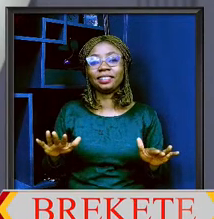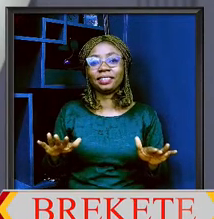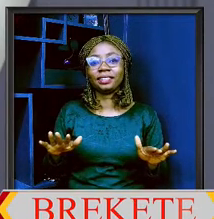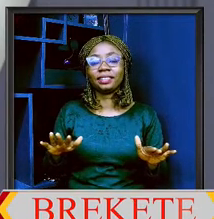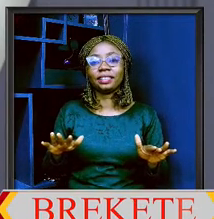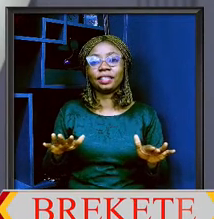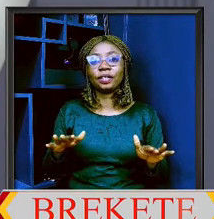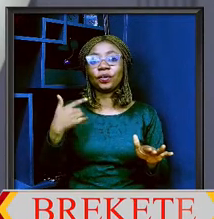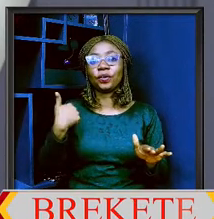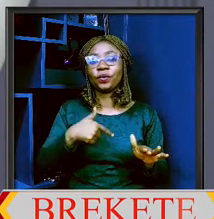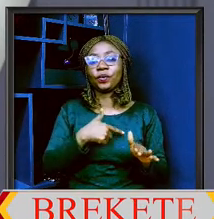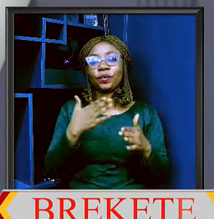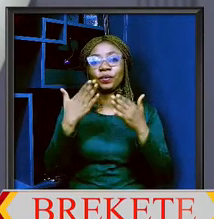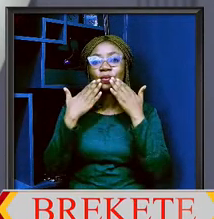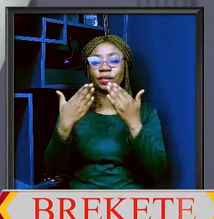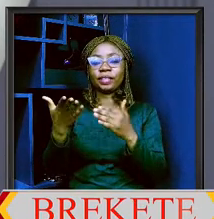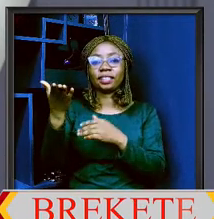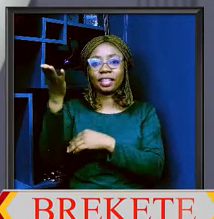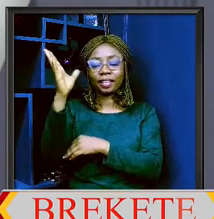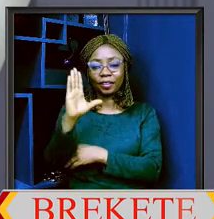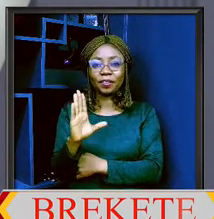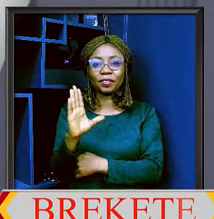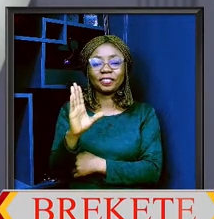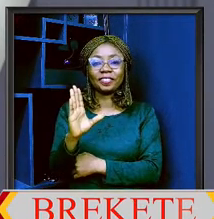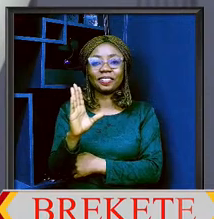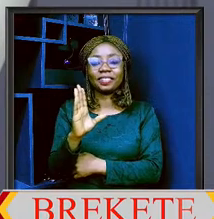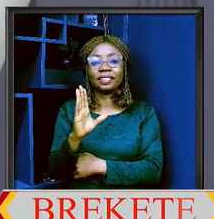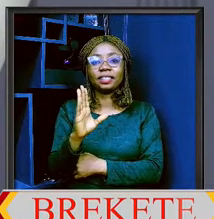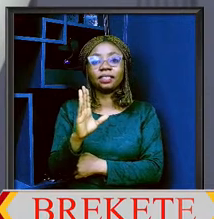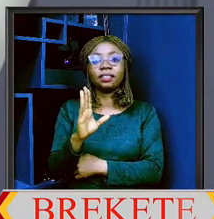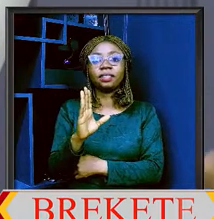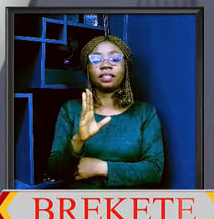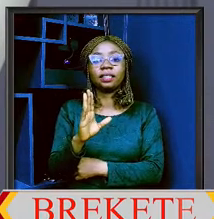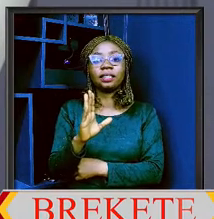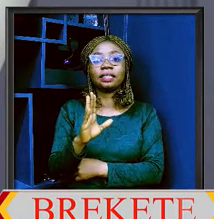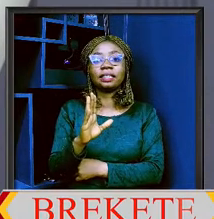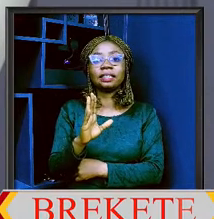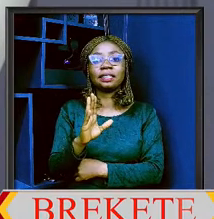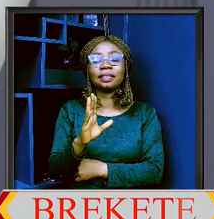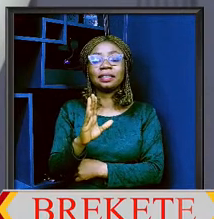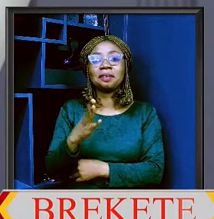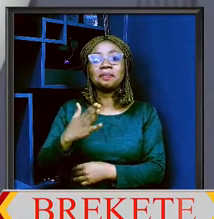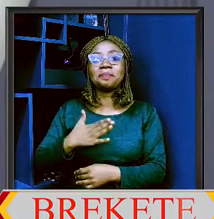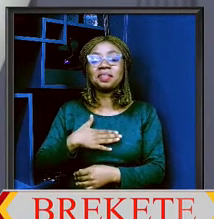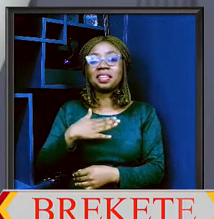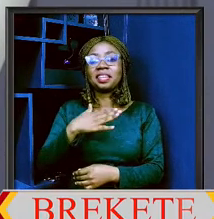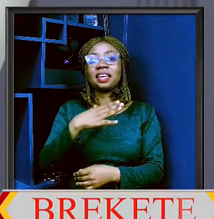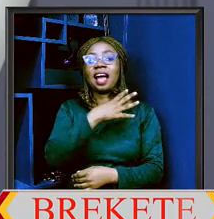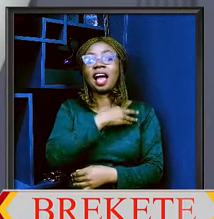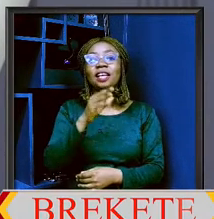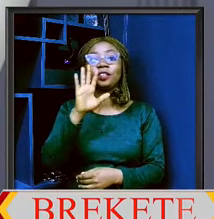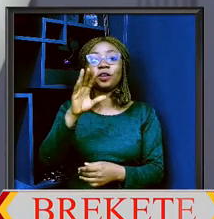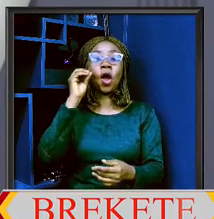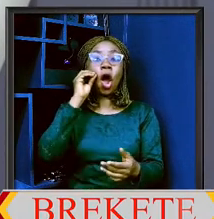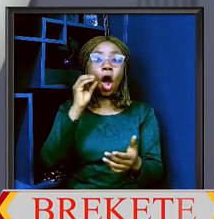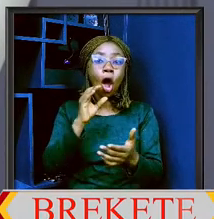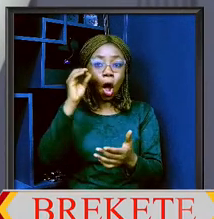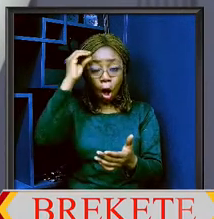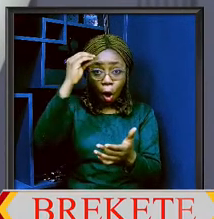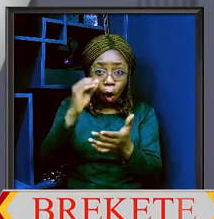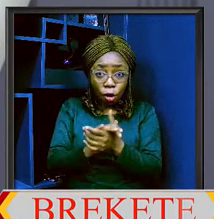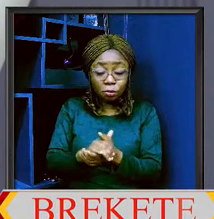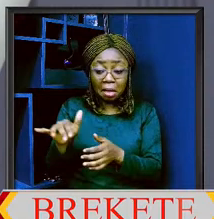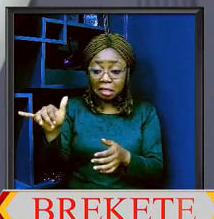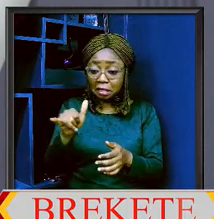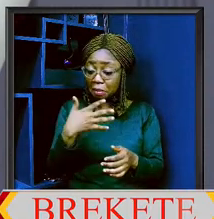man thank God alhamdulillah mashah m H me and your husband are the same thing we not